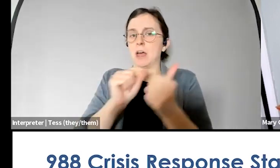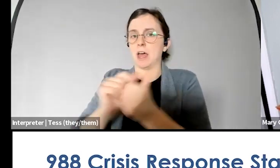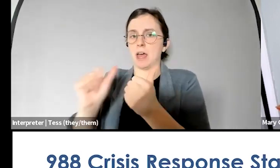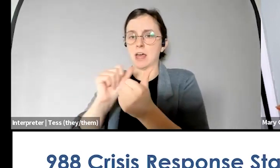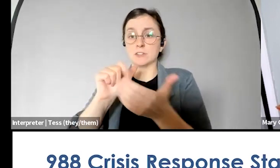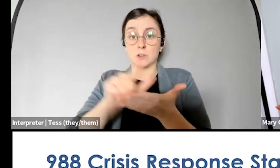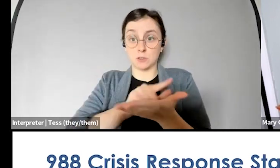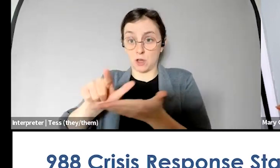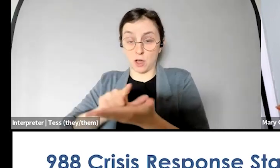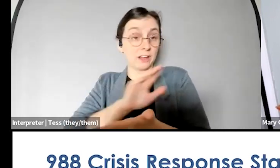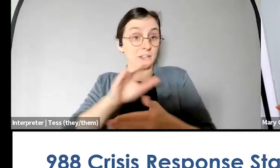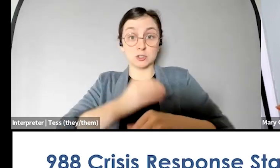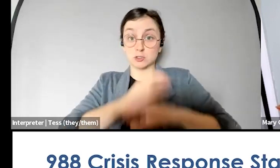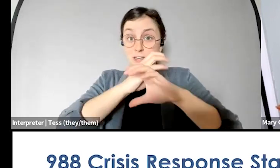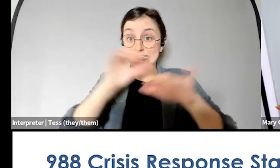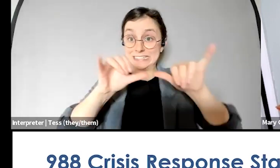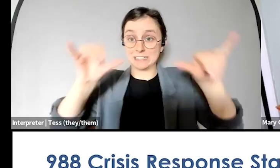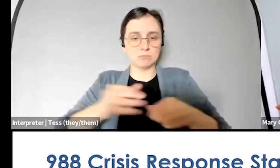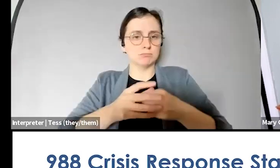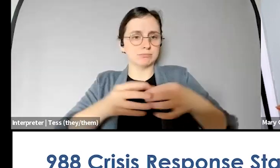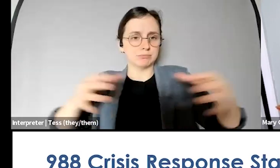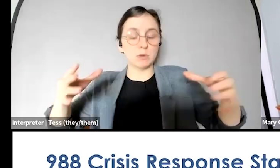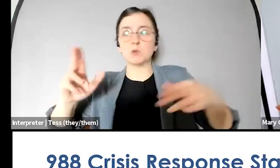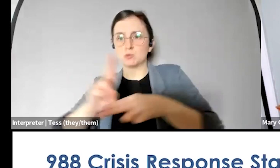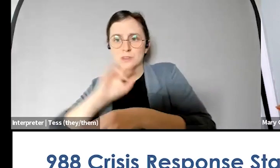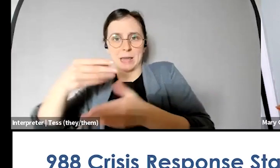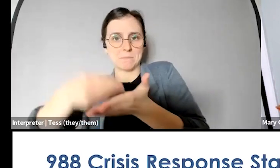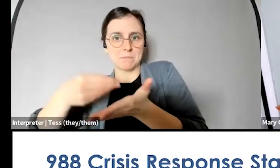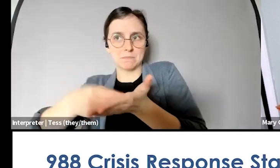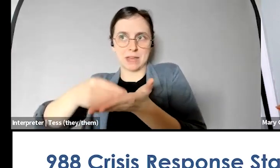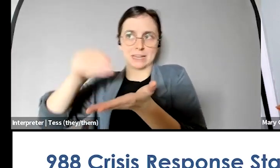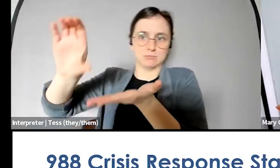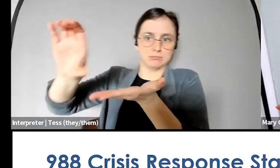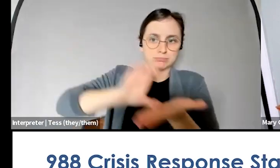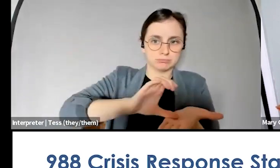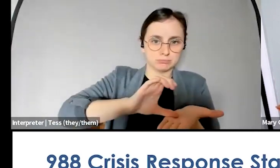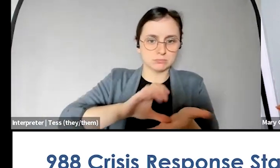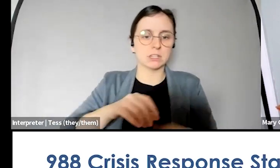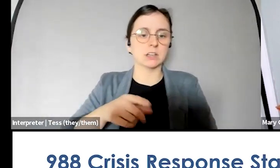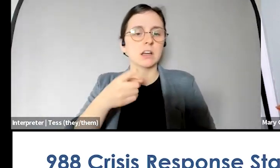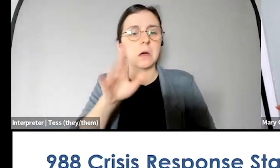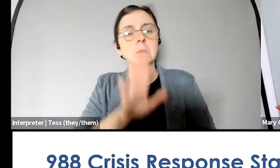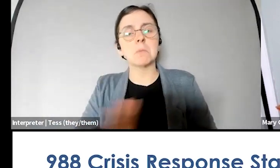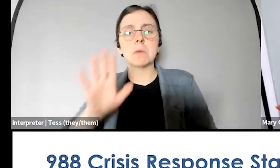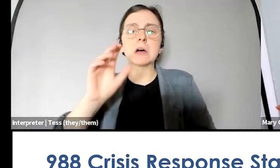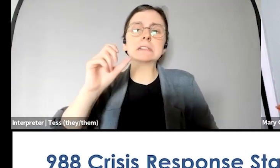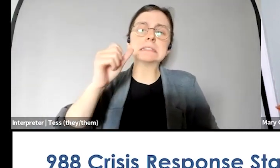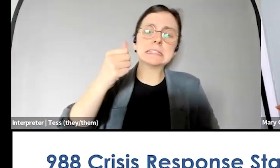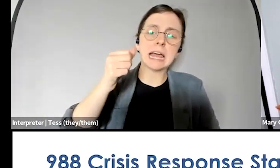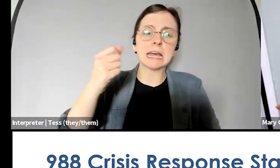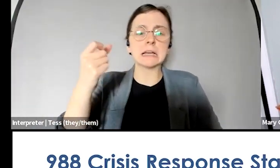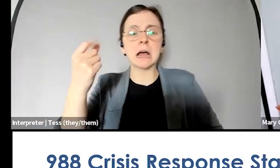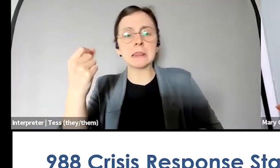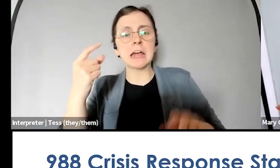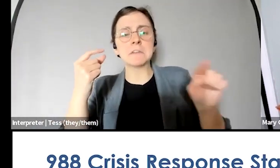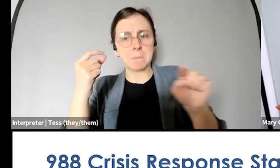system using that funding source. You see there about double, like around 10 or 11 or so states are in green.